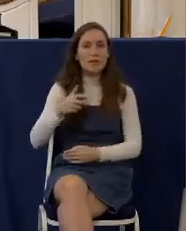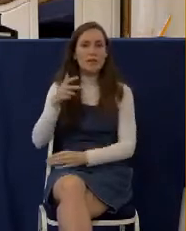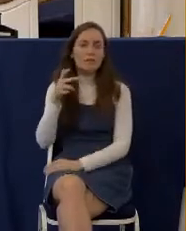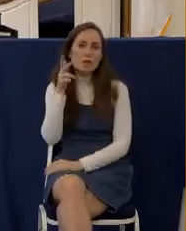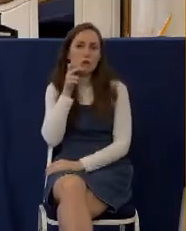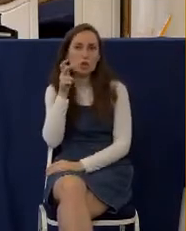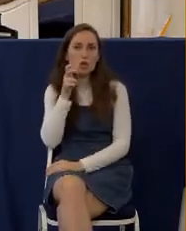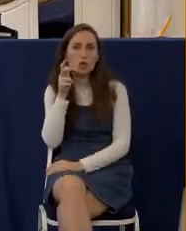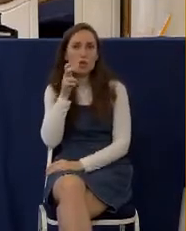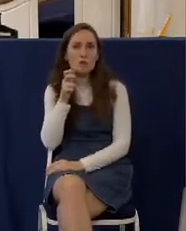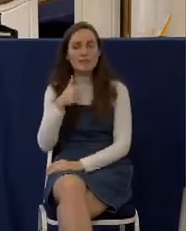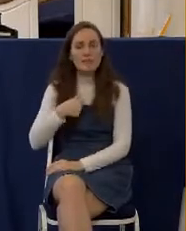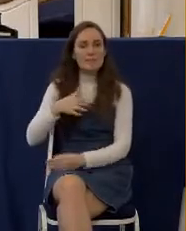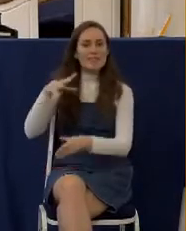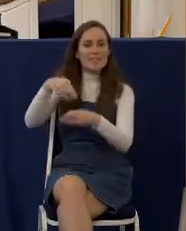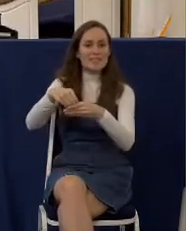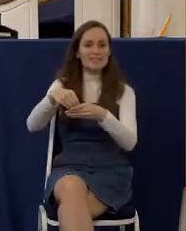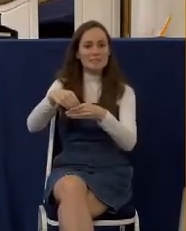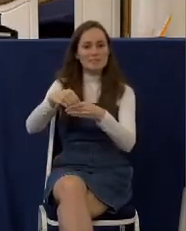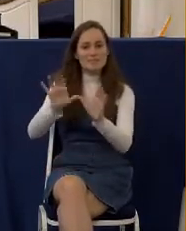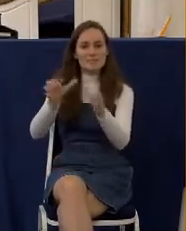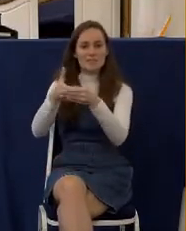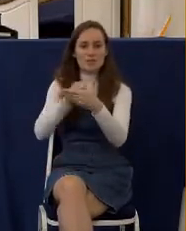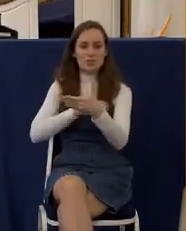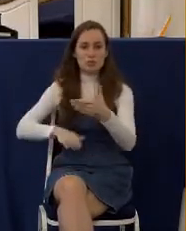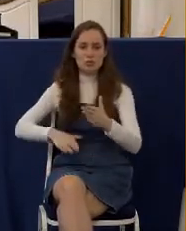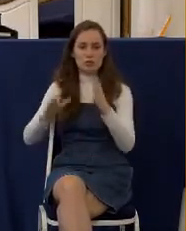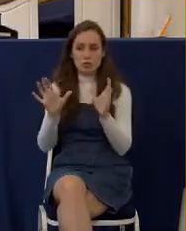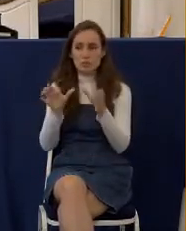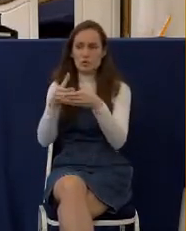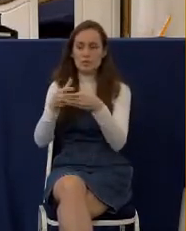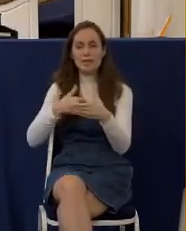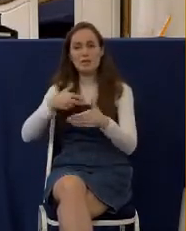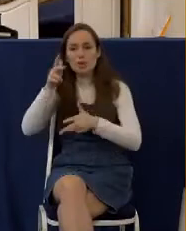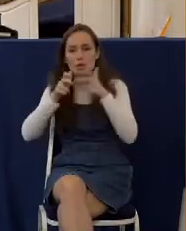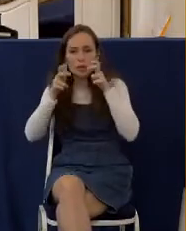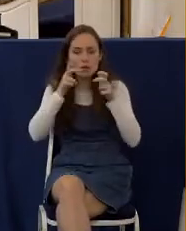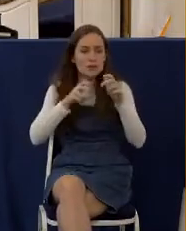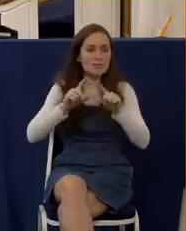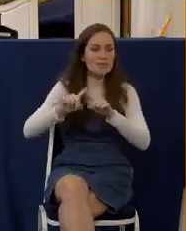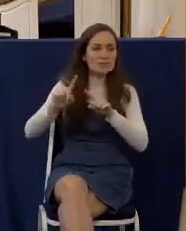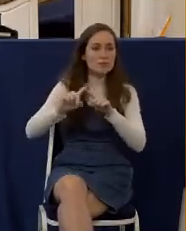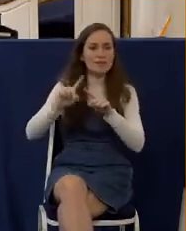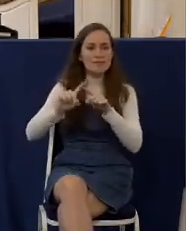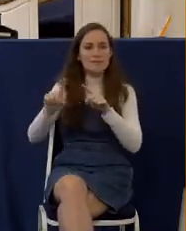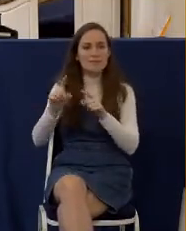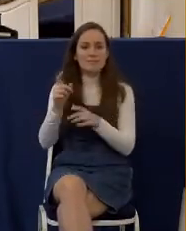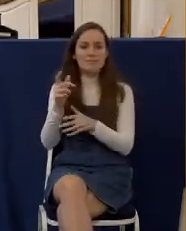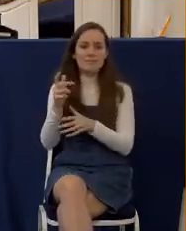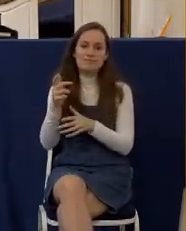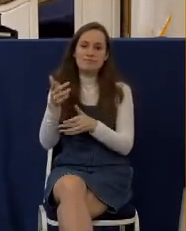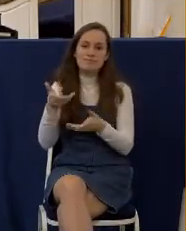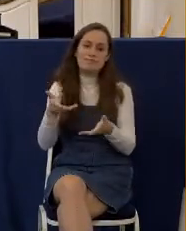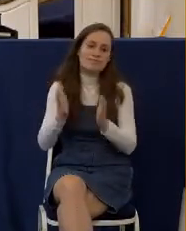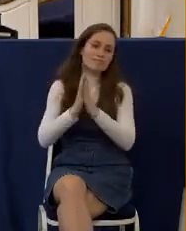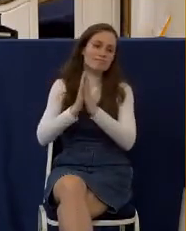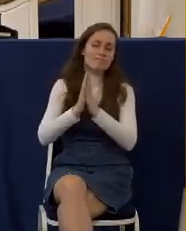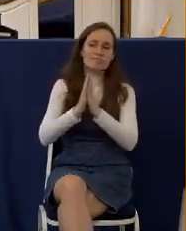I've been in the congregation in different places all around, and I've heard different appeals for giving from different